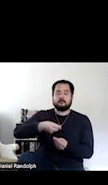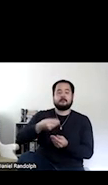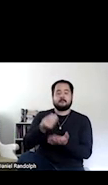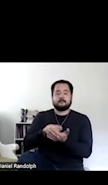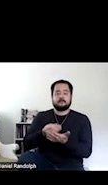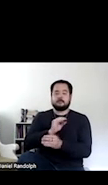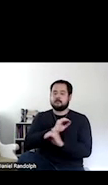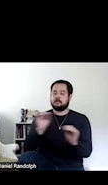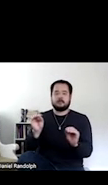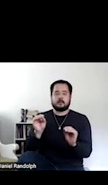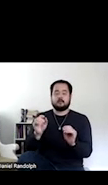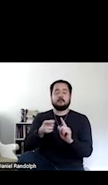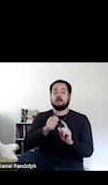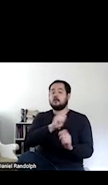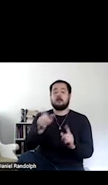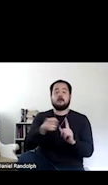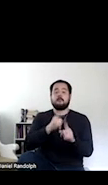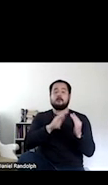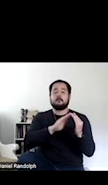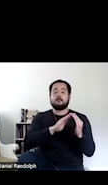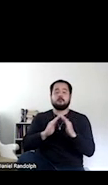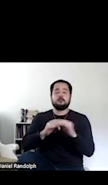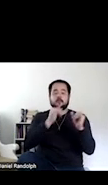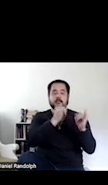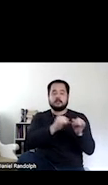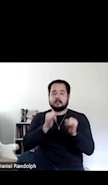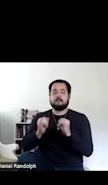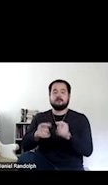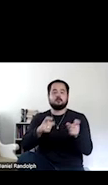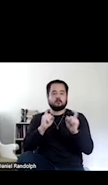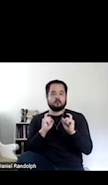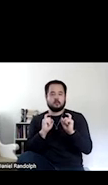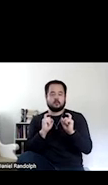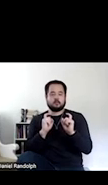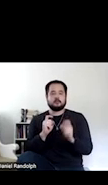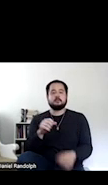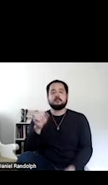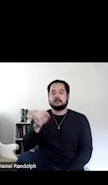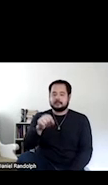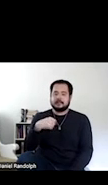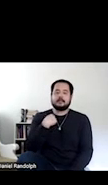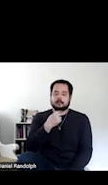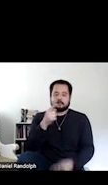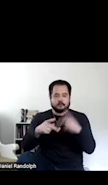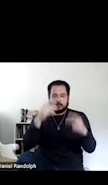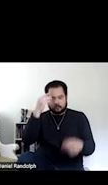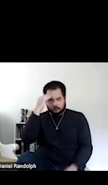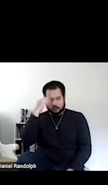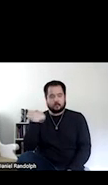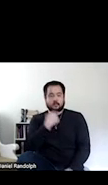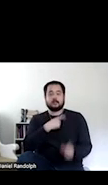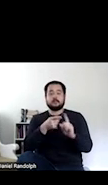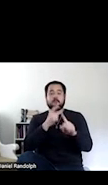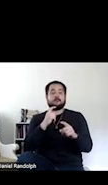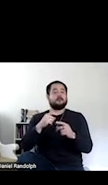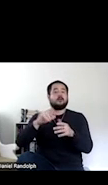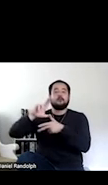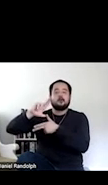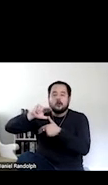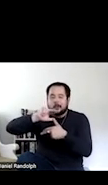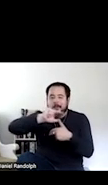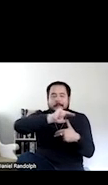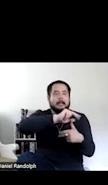certainly known for those large headline-making disasters, the hurricanes, the tornadoes, the wildfires,